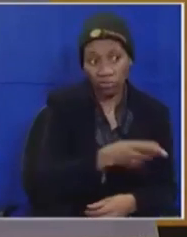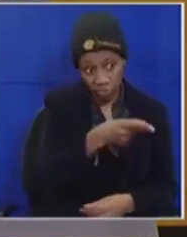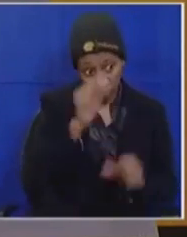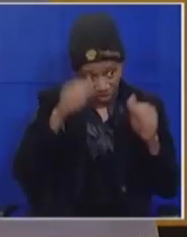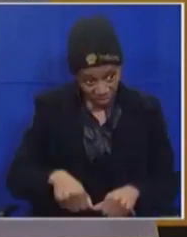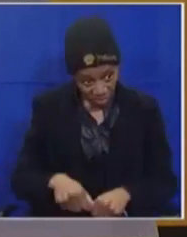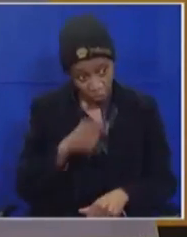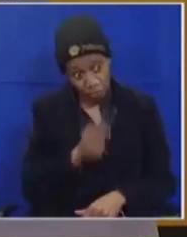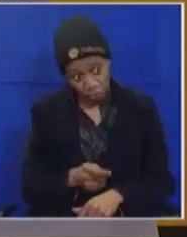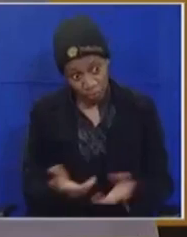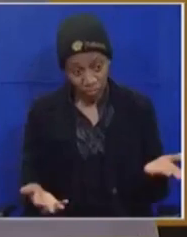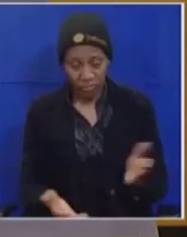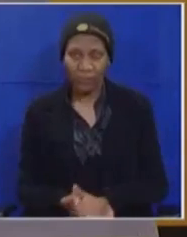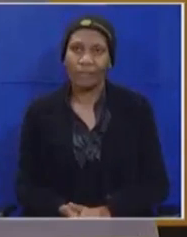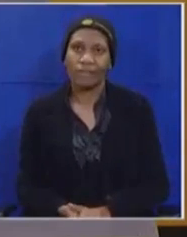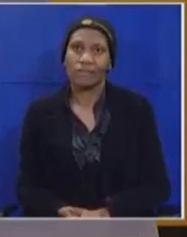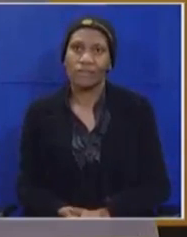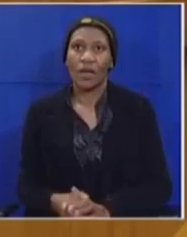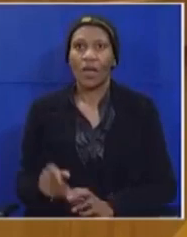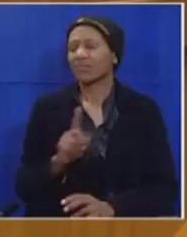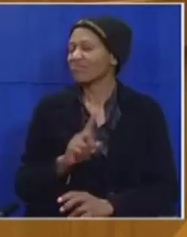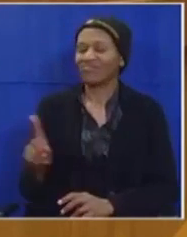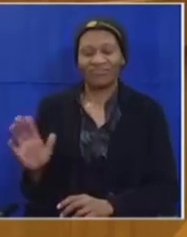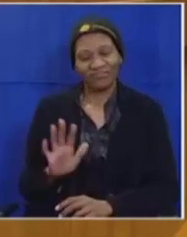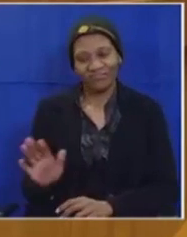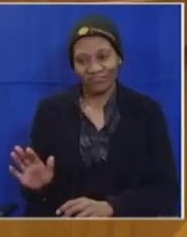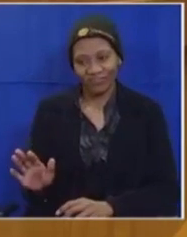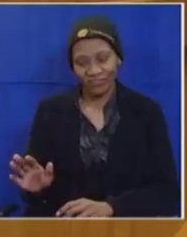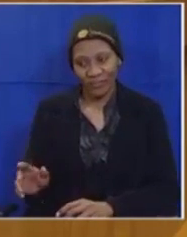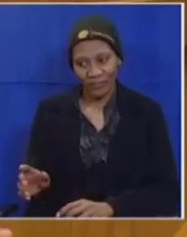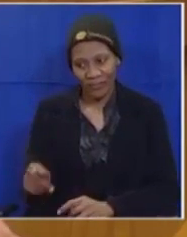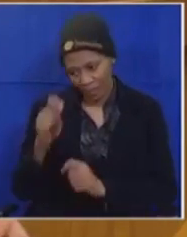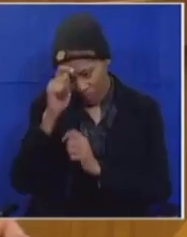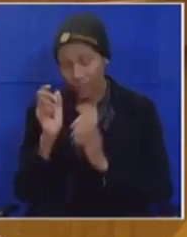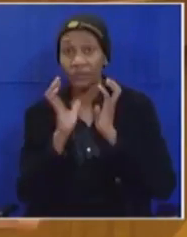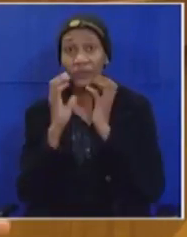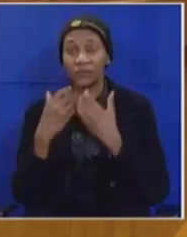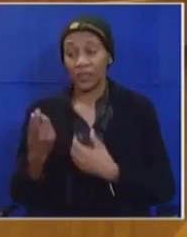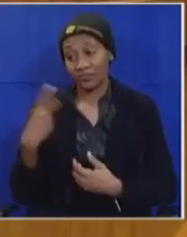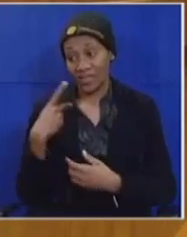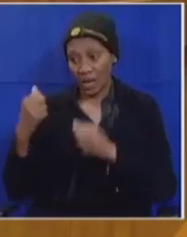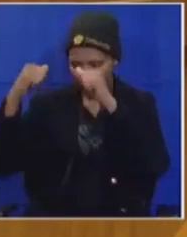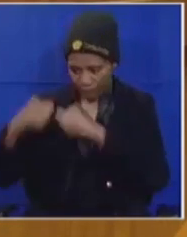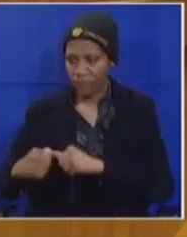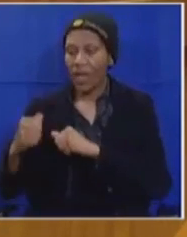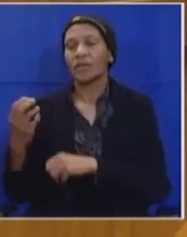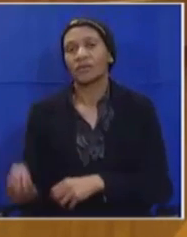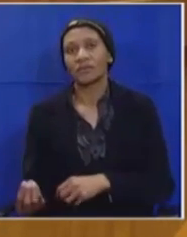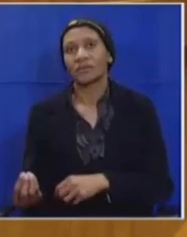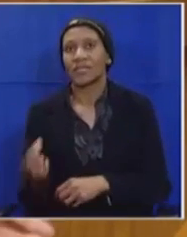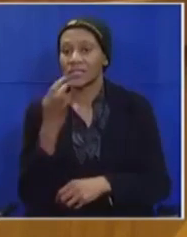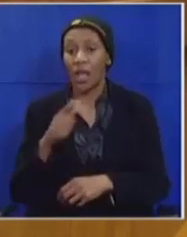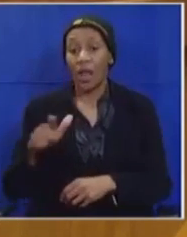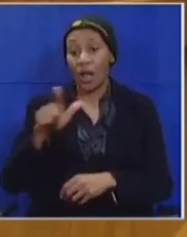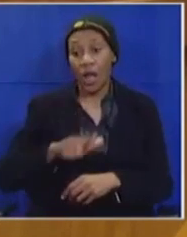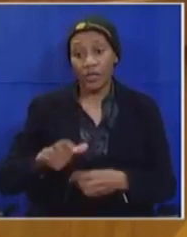Mr. President. No, Honorable Maimane, I think you and I agree that land must be given